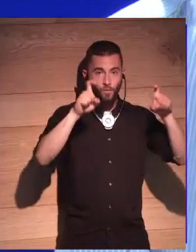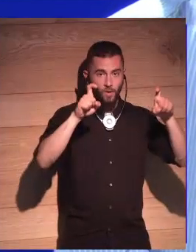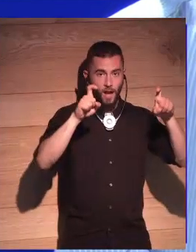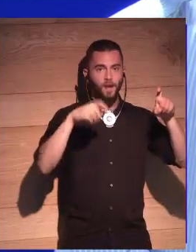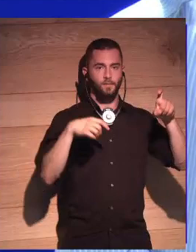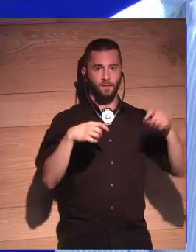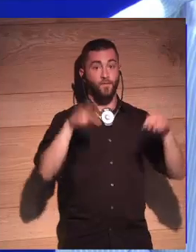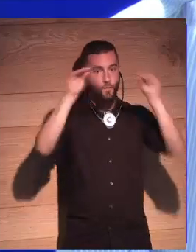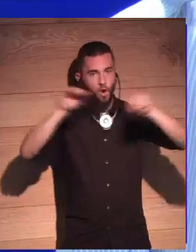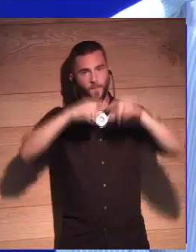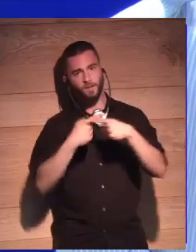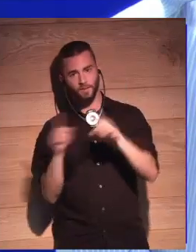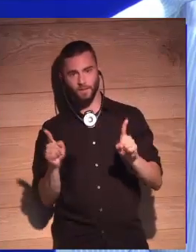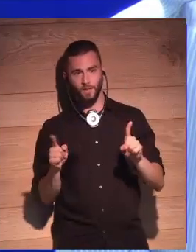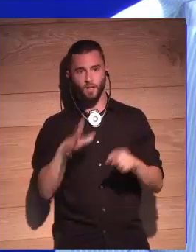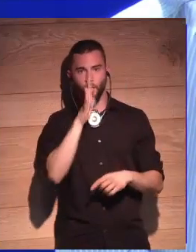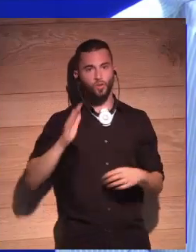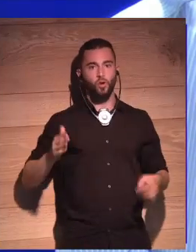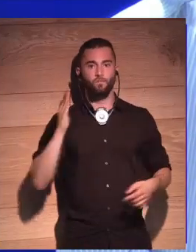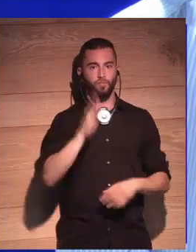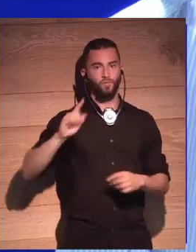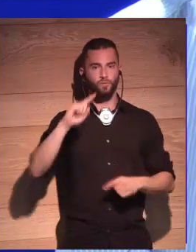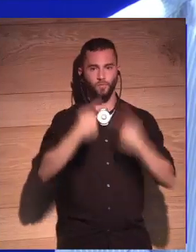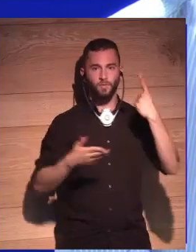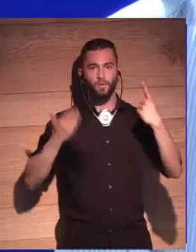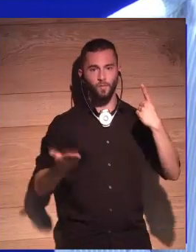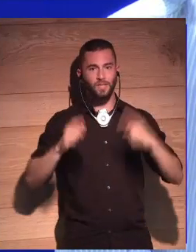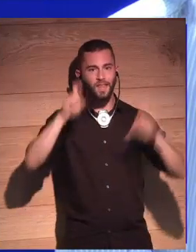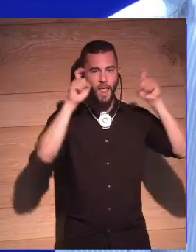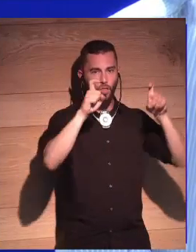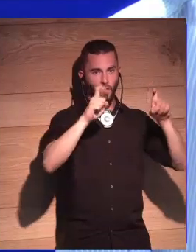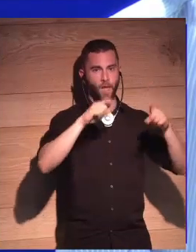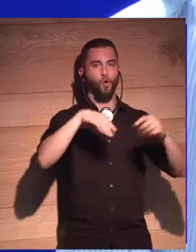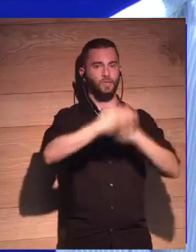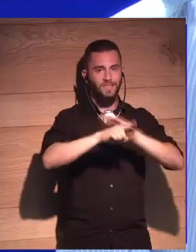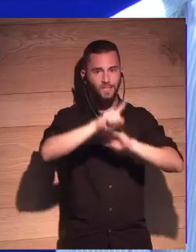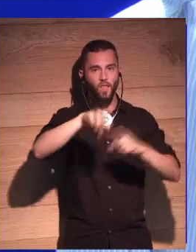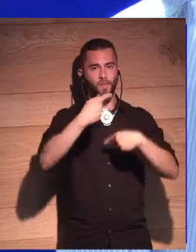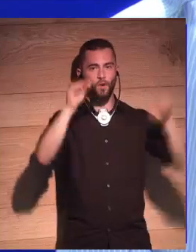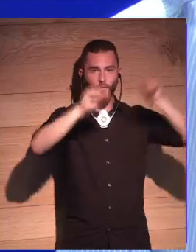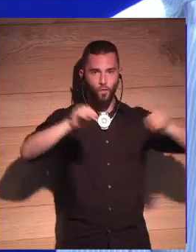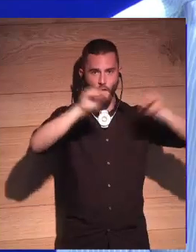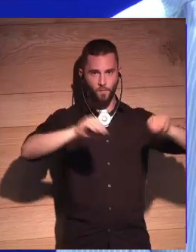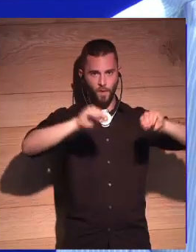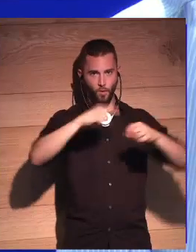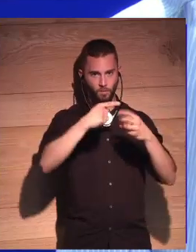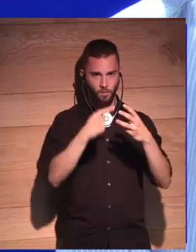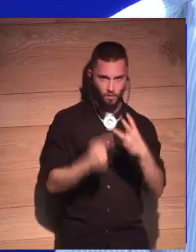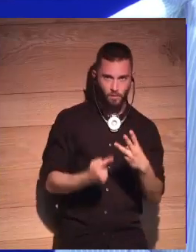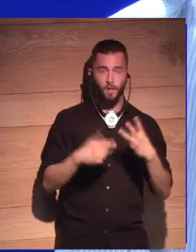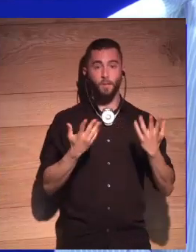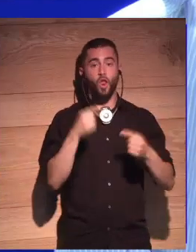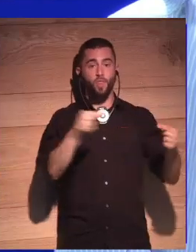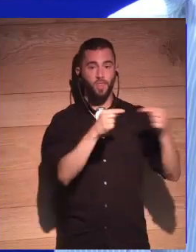I disagree. What you need to do is educate first, and then develop, and